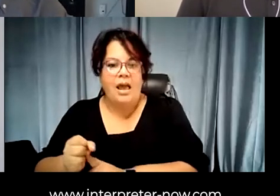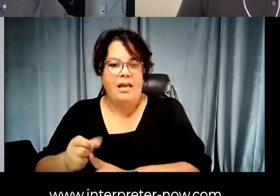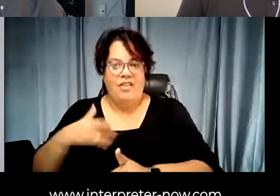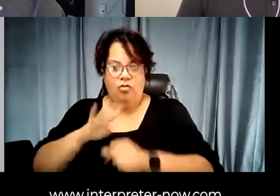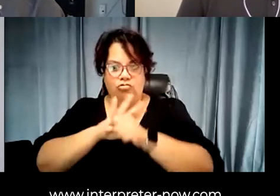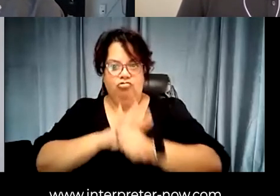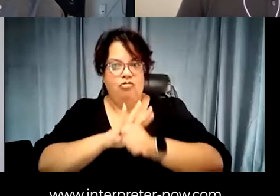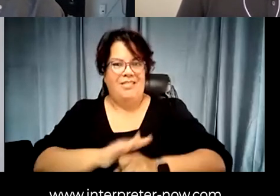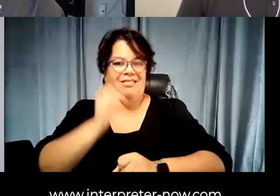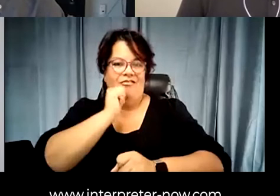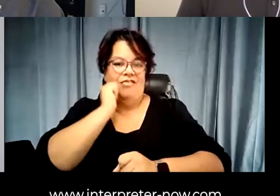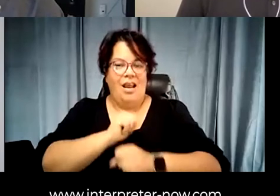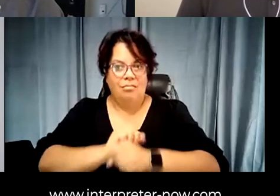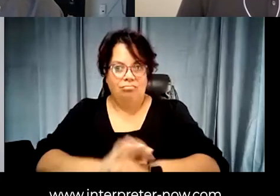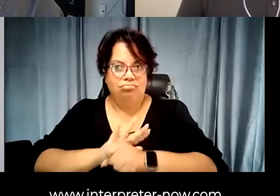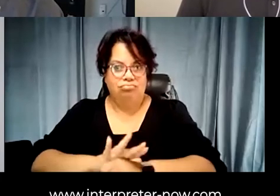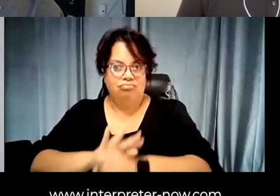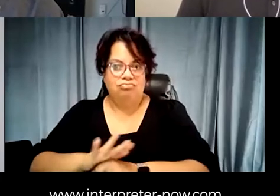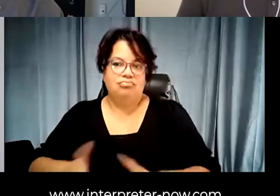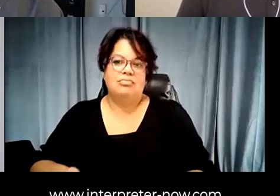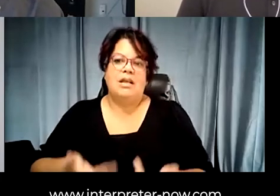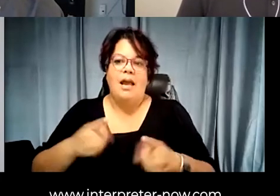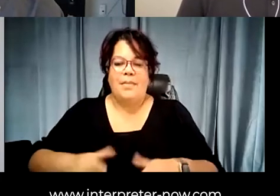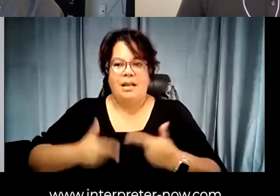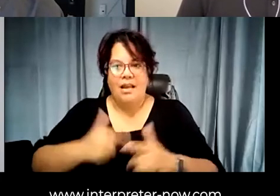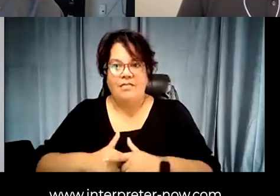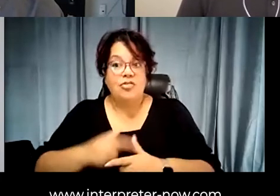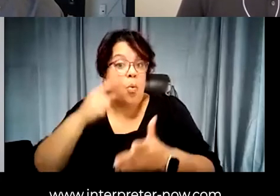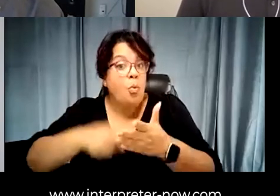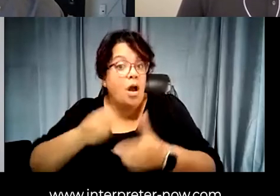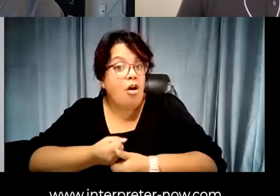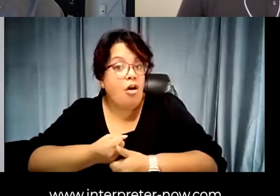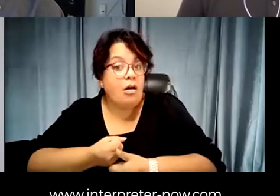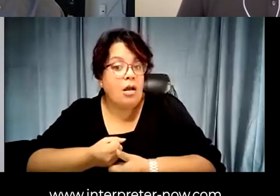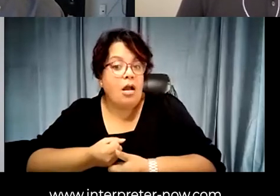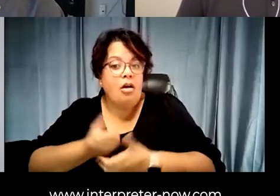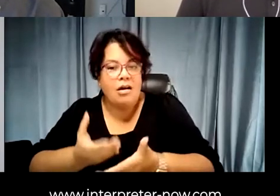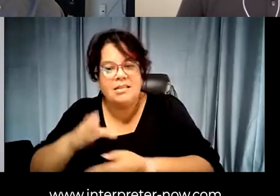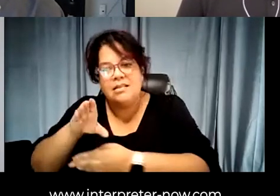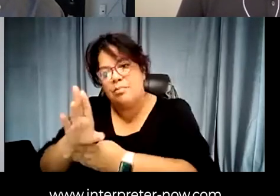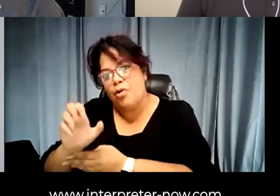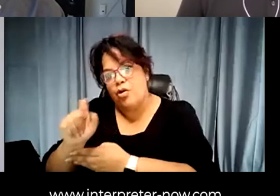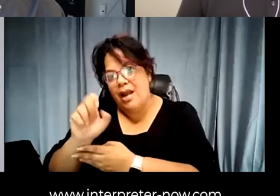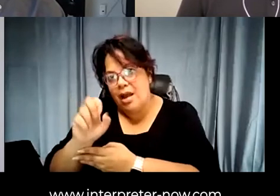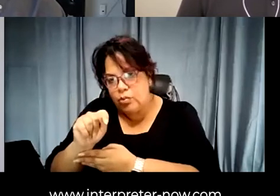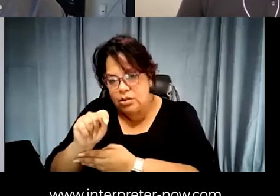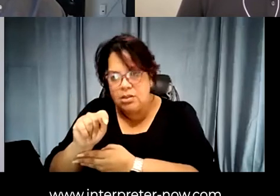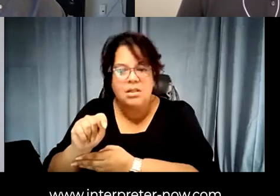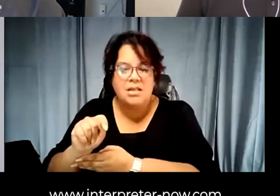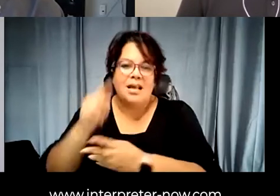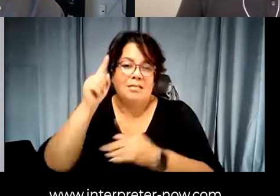just exists in life. So what causes burnout? It is a myriad of things, which is why it is such a